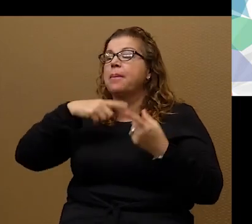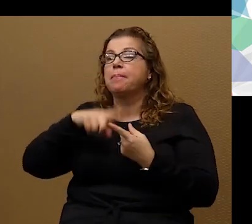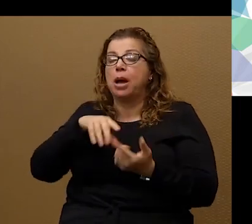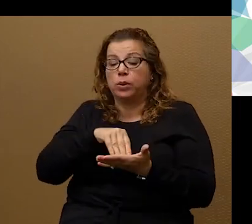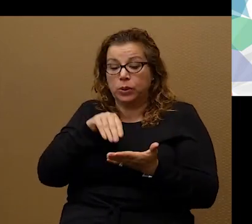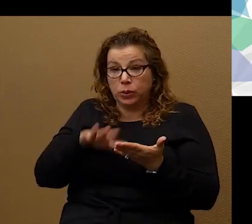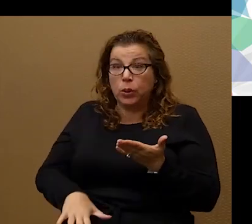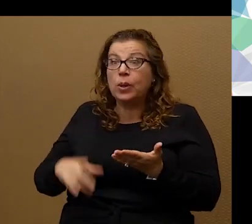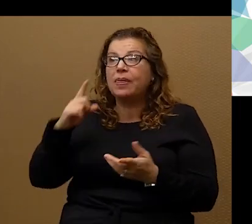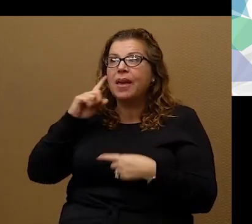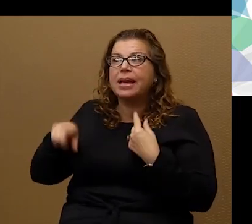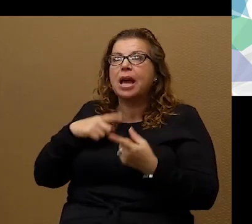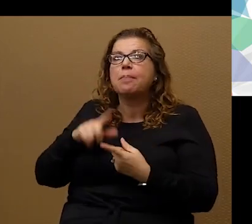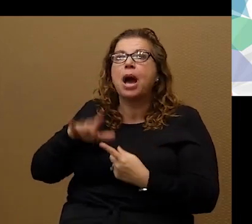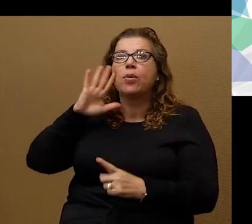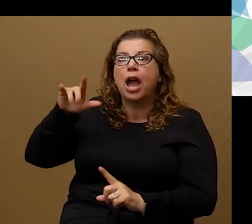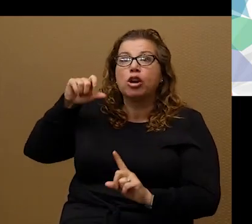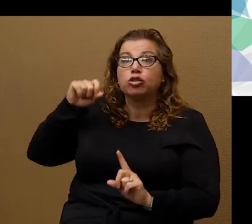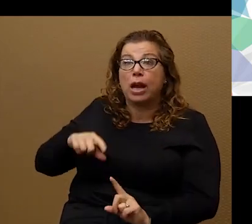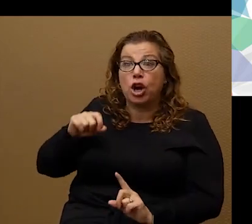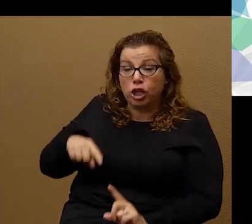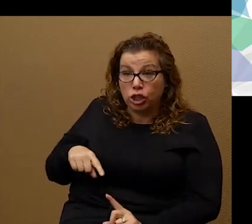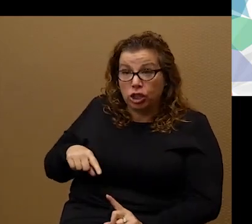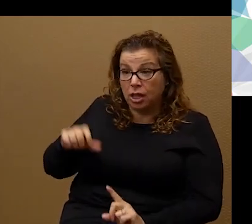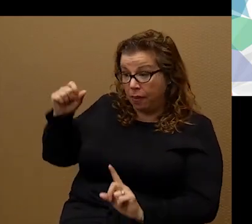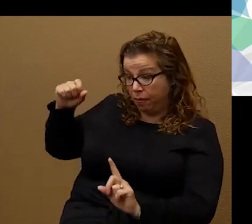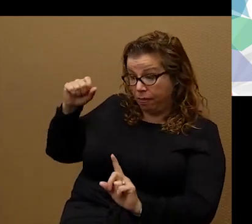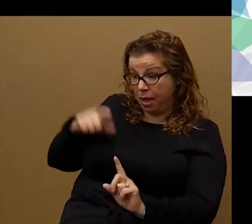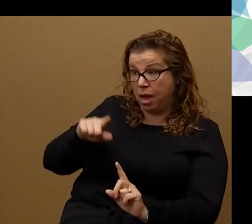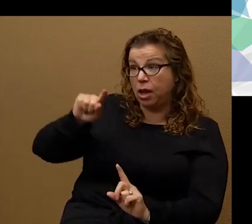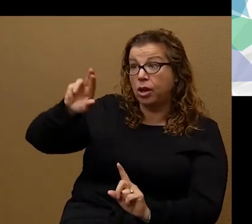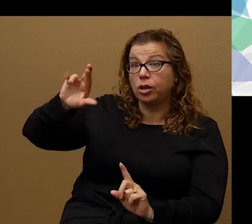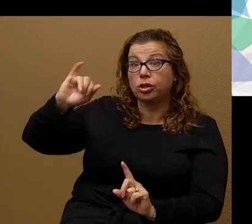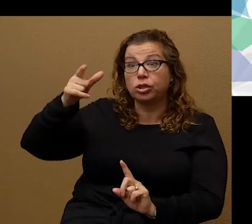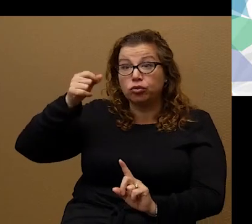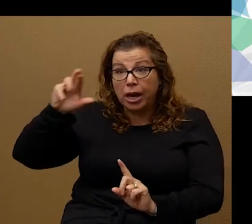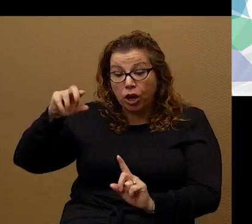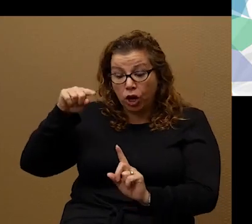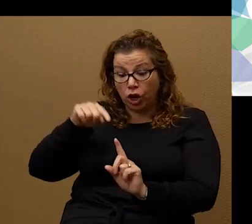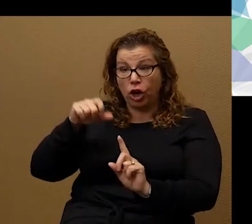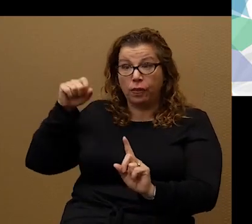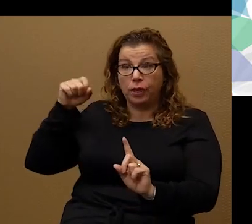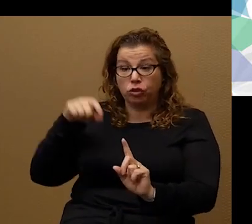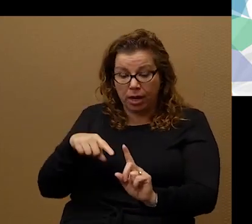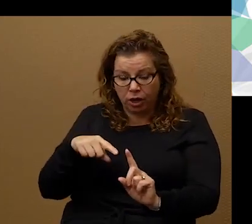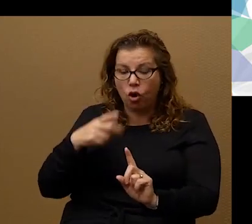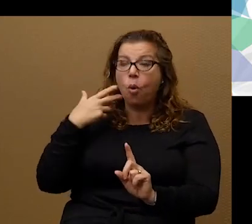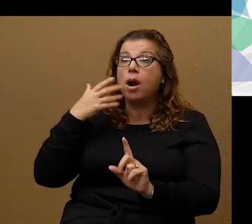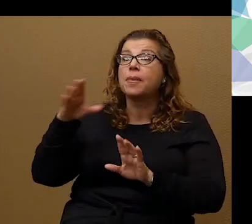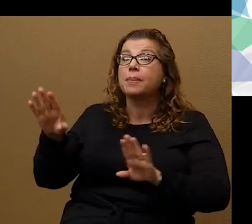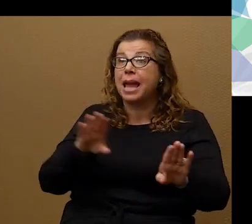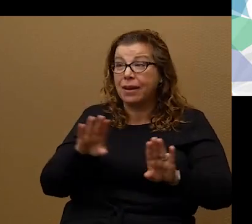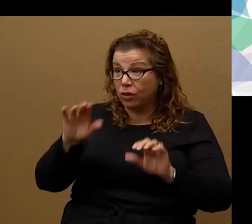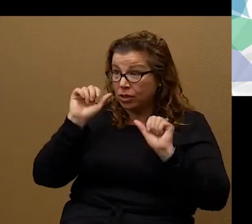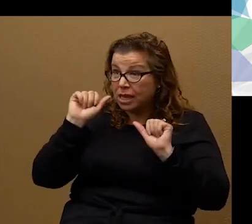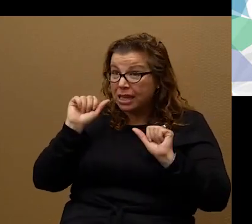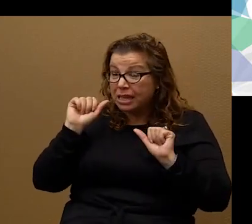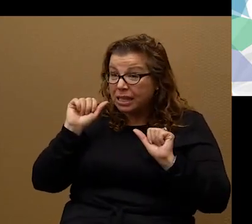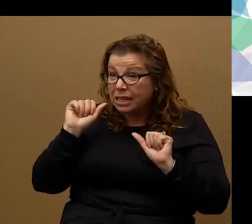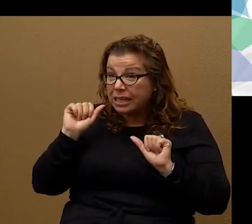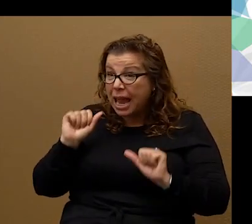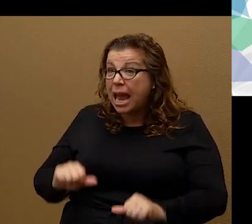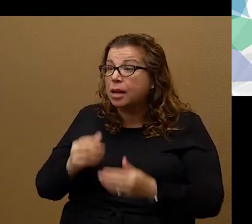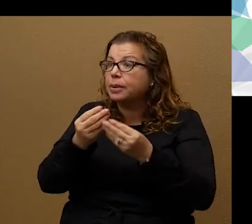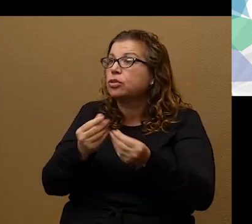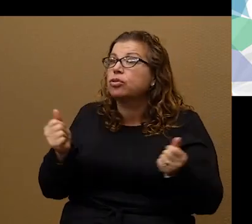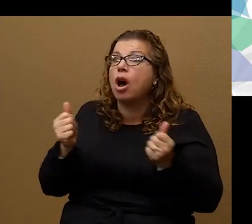potential triggers. Could these potential triggers or behaviors be addressed through you implementing